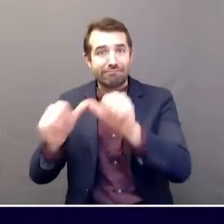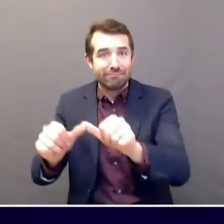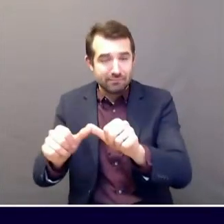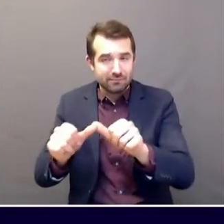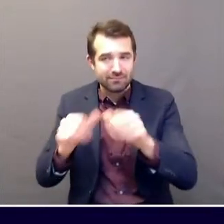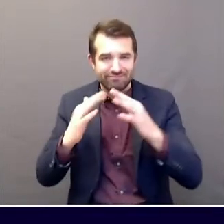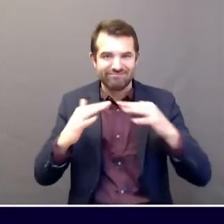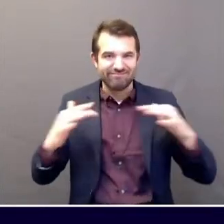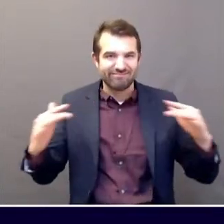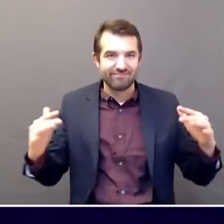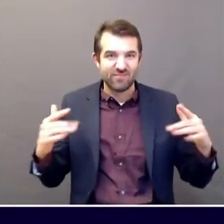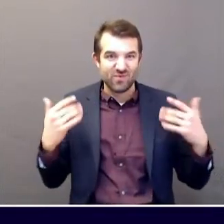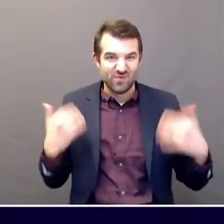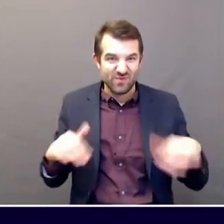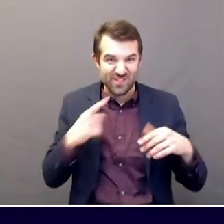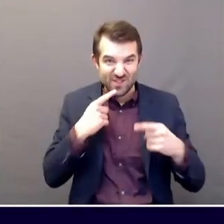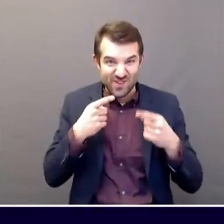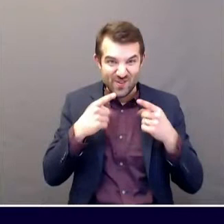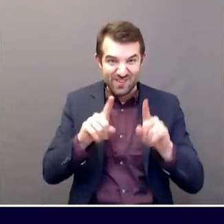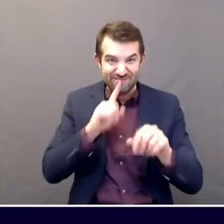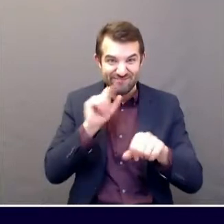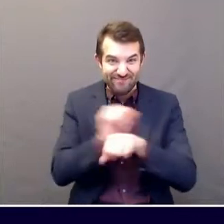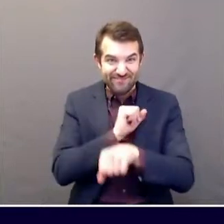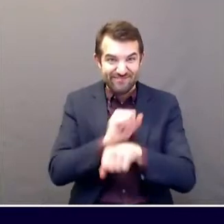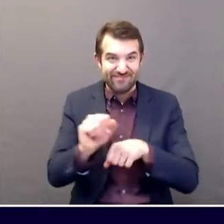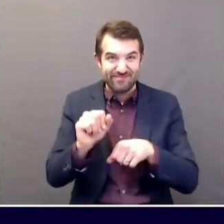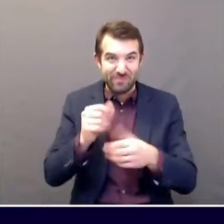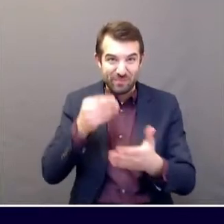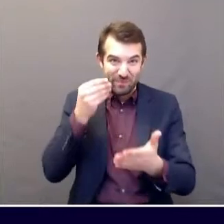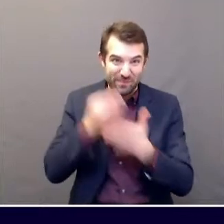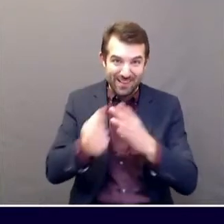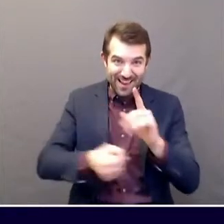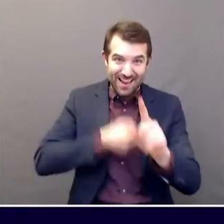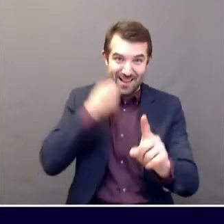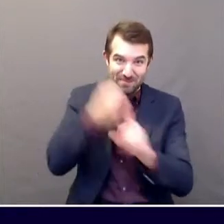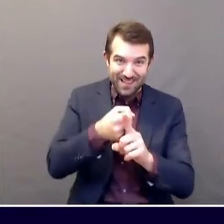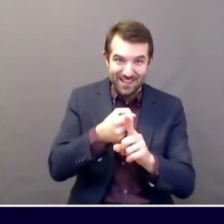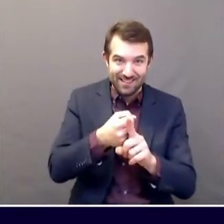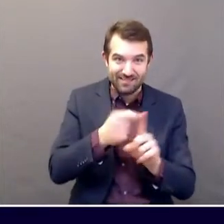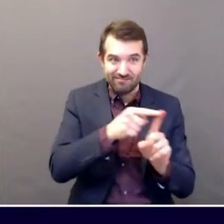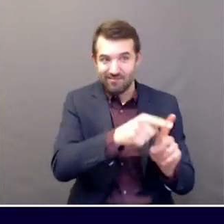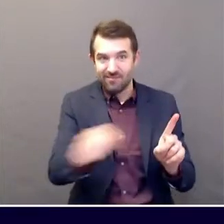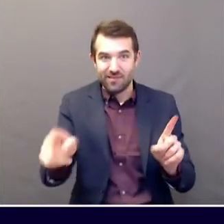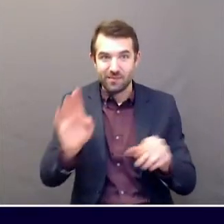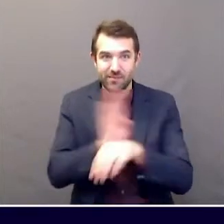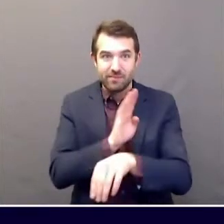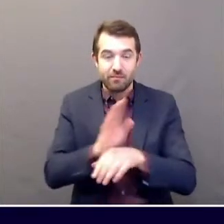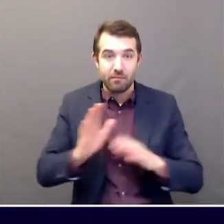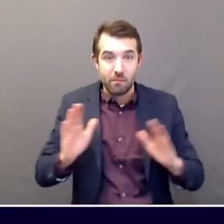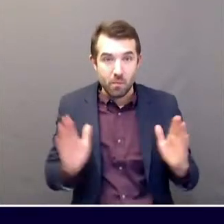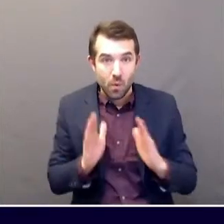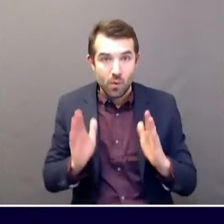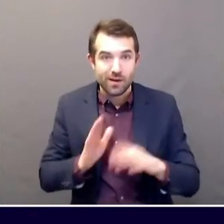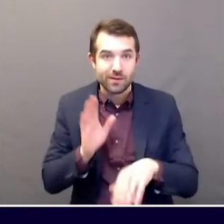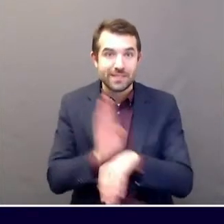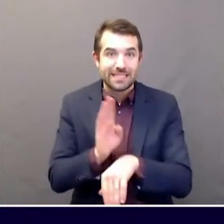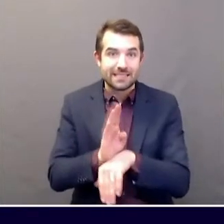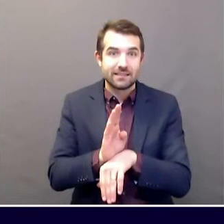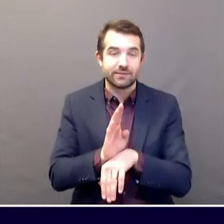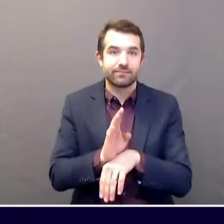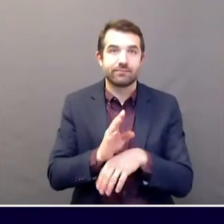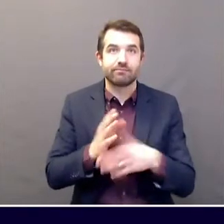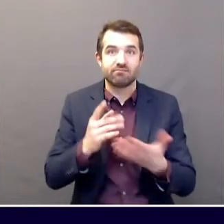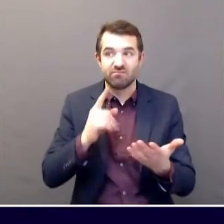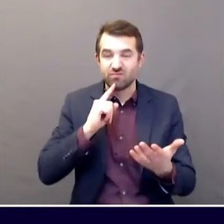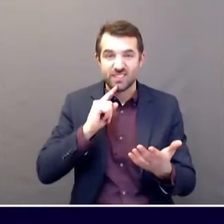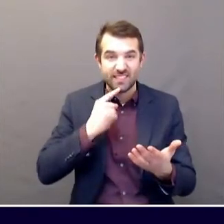of extraordinary financial distress. Many of those businesses, especially the small businesses, have real